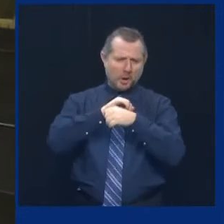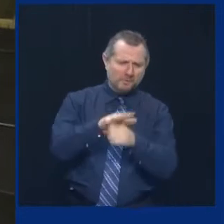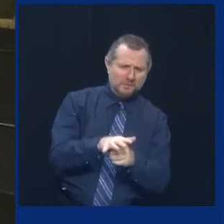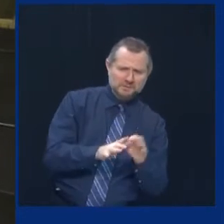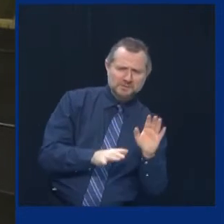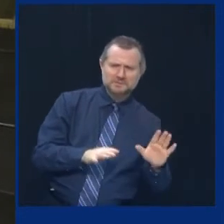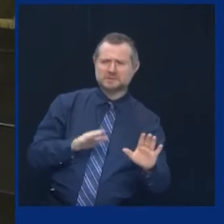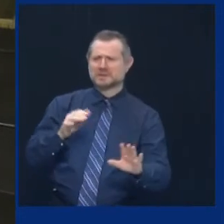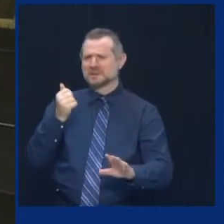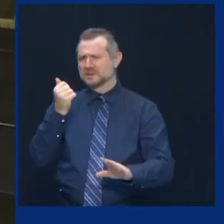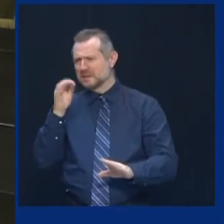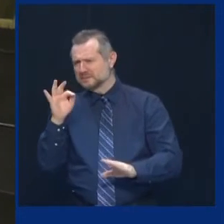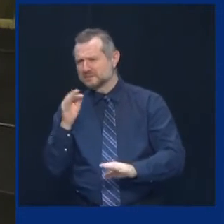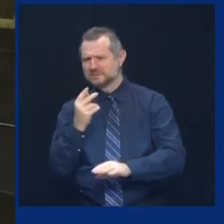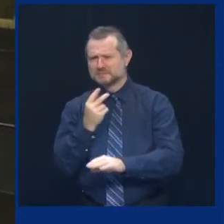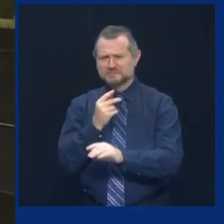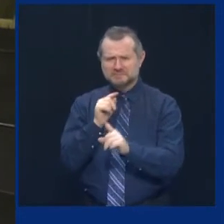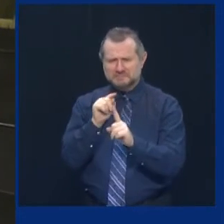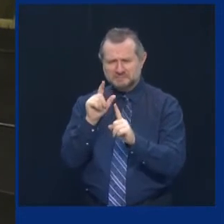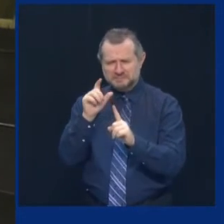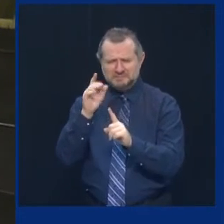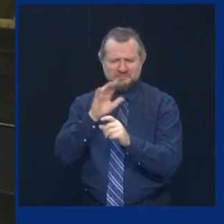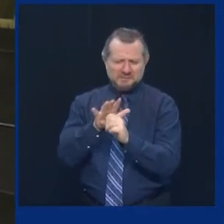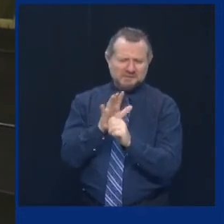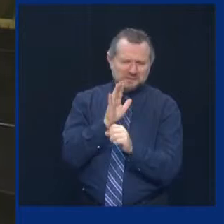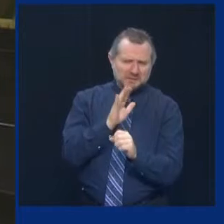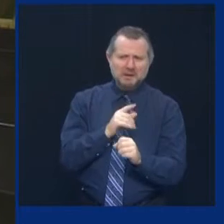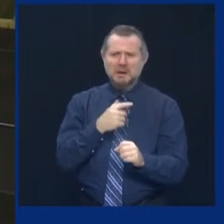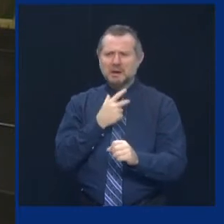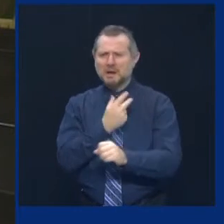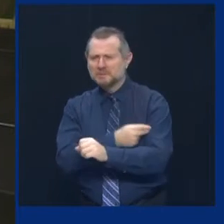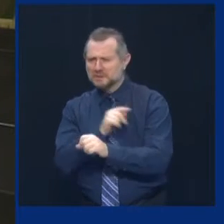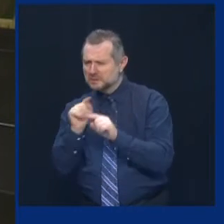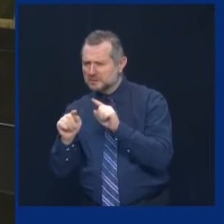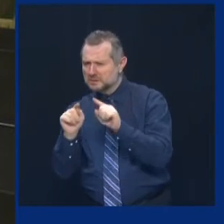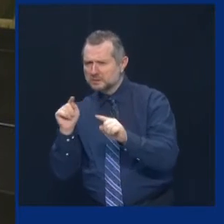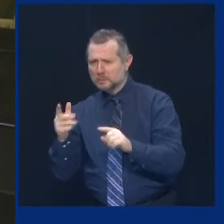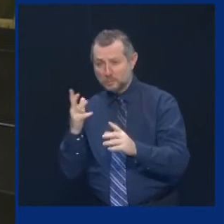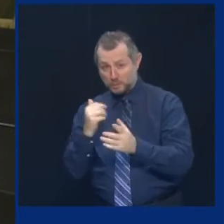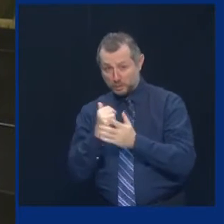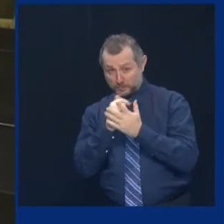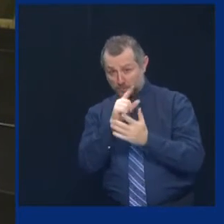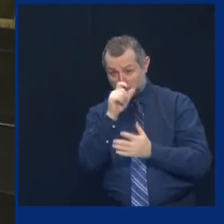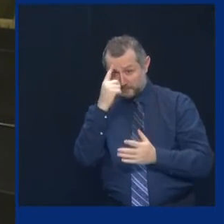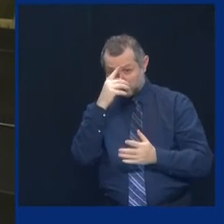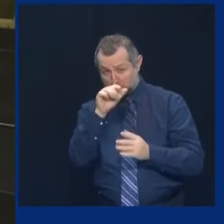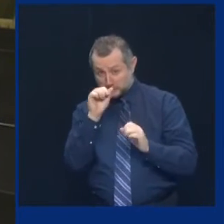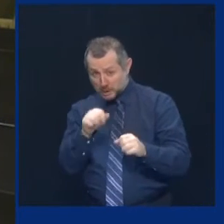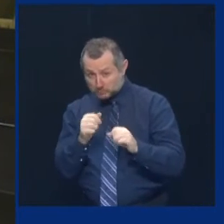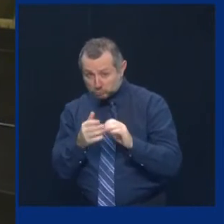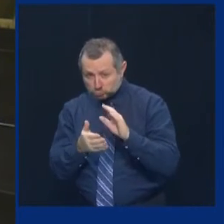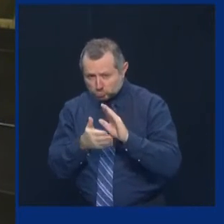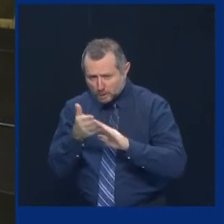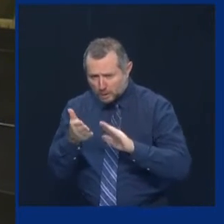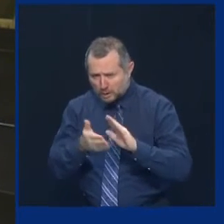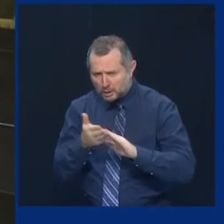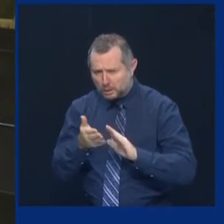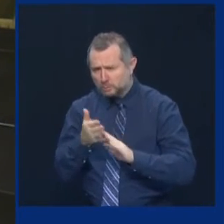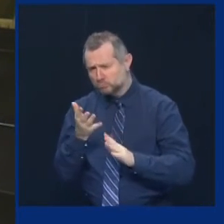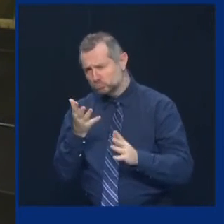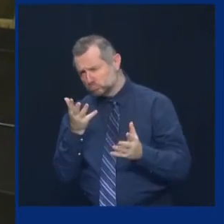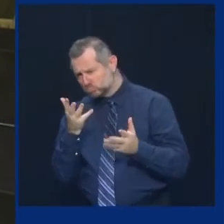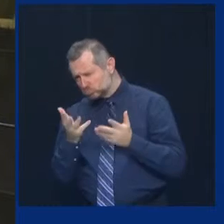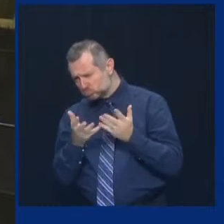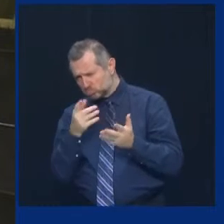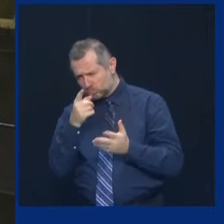a part of the group that keeps the function of government going. Where do you fall in the line of people that are waiting to get vaccinated? And